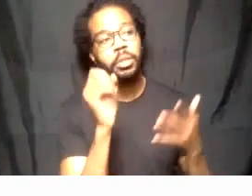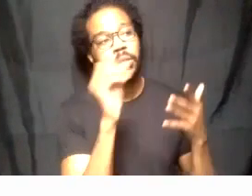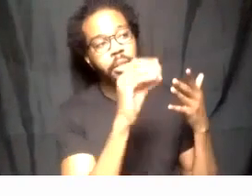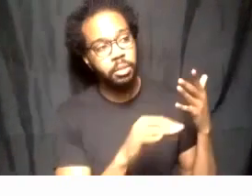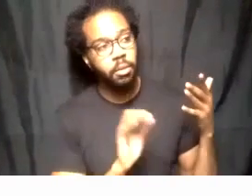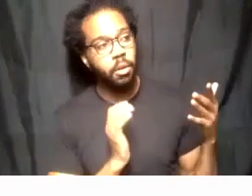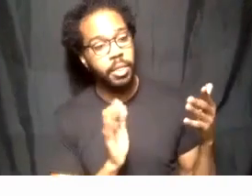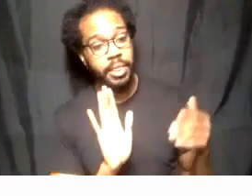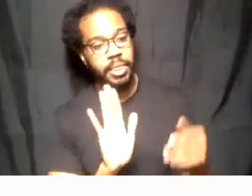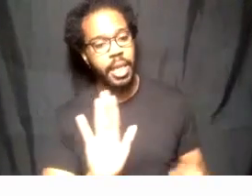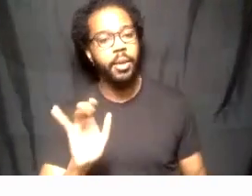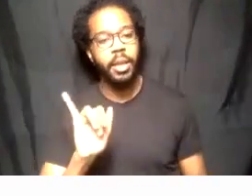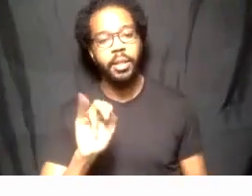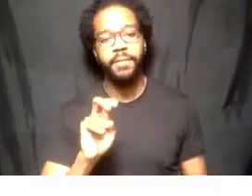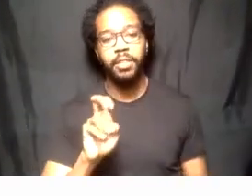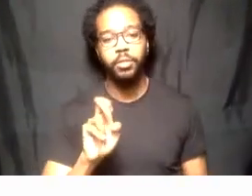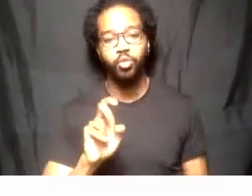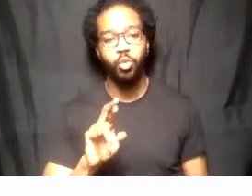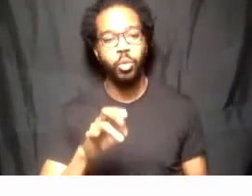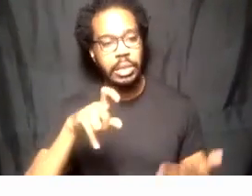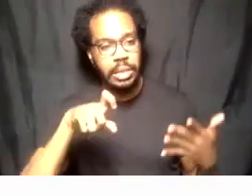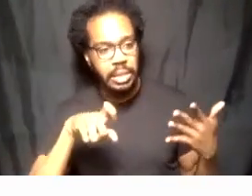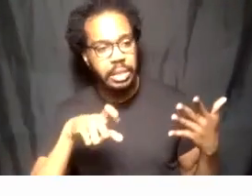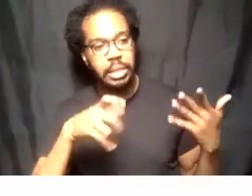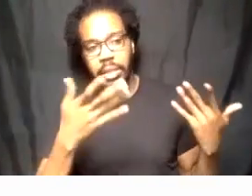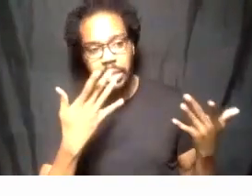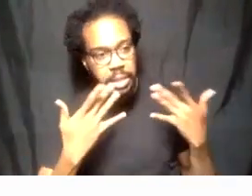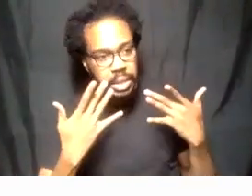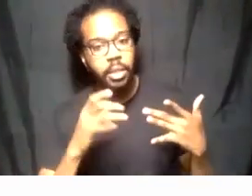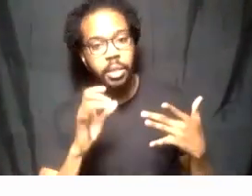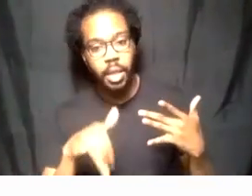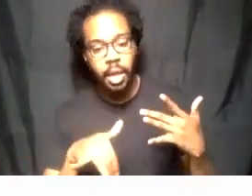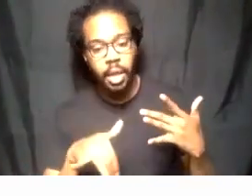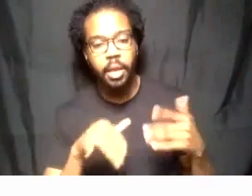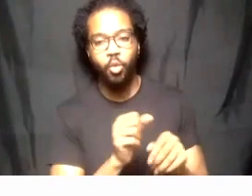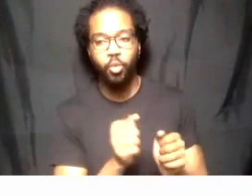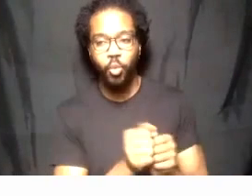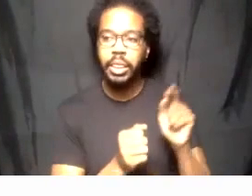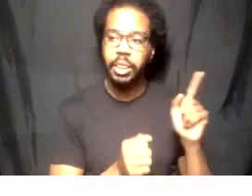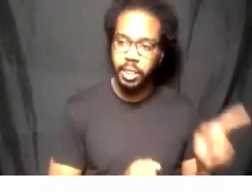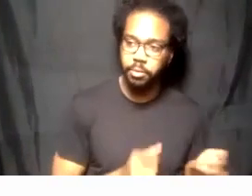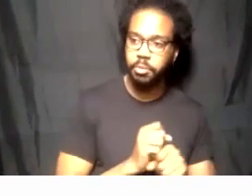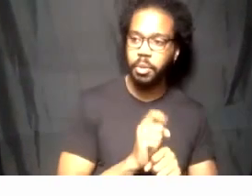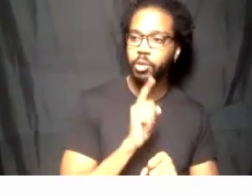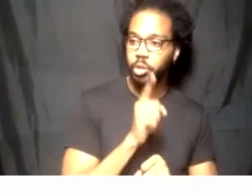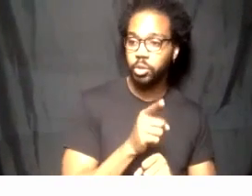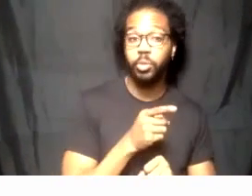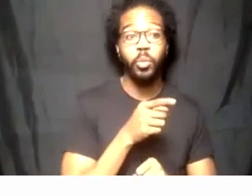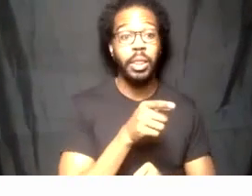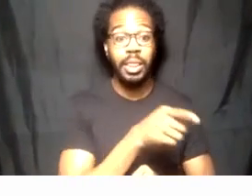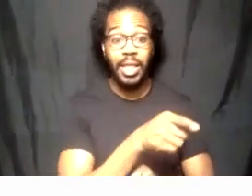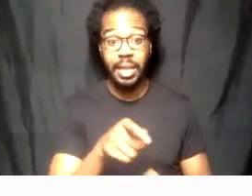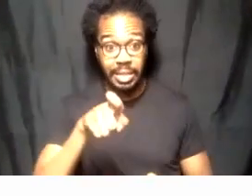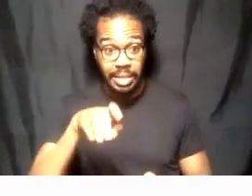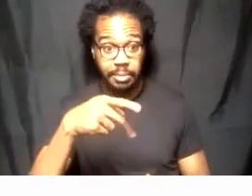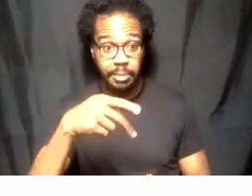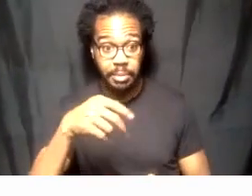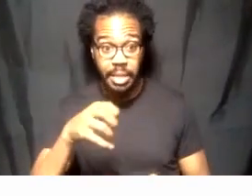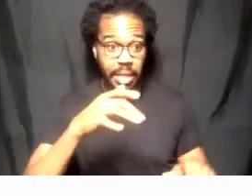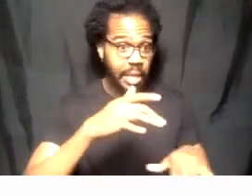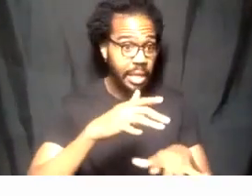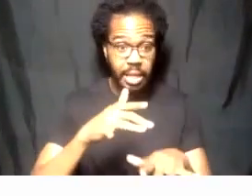of what they have and what their needs are, and works with them to make sure that as they need PPE, it's available